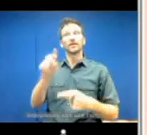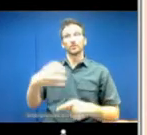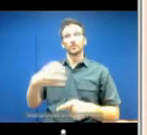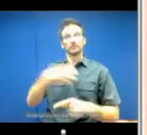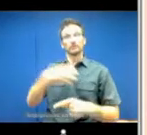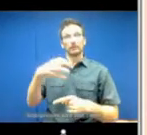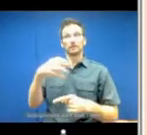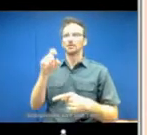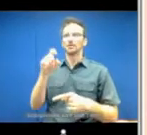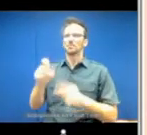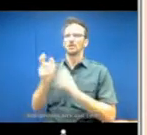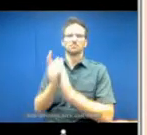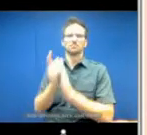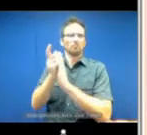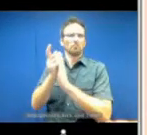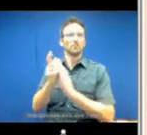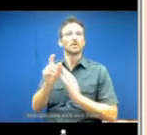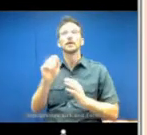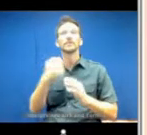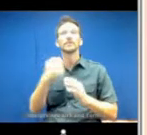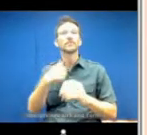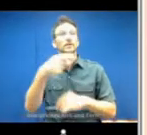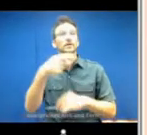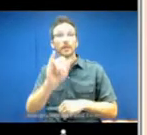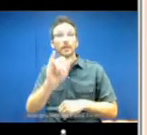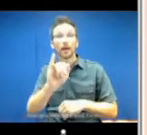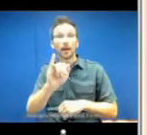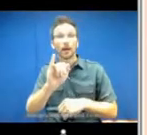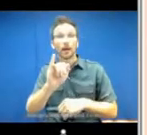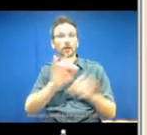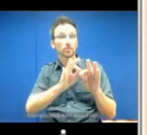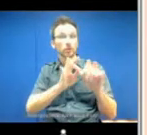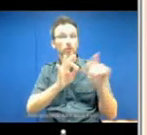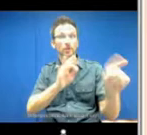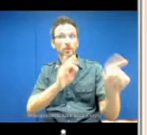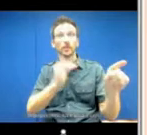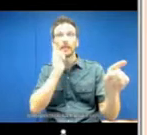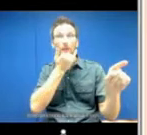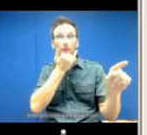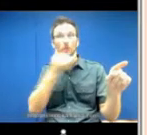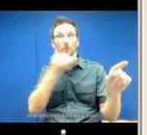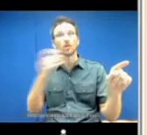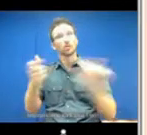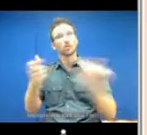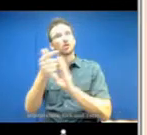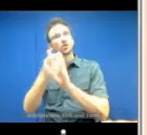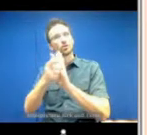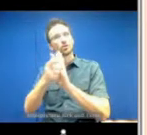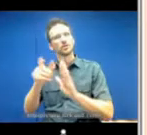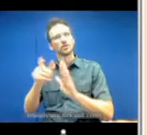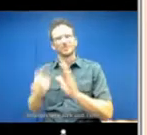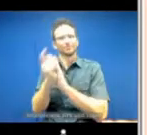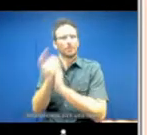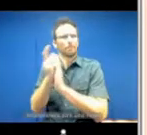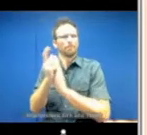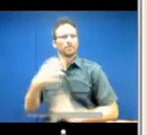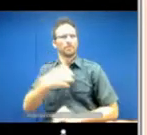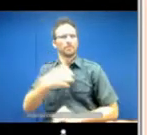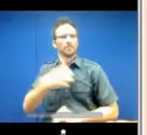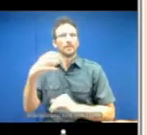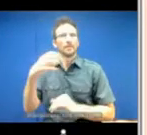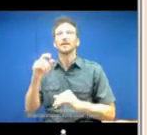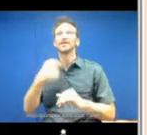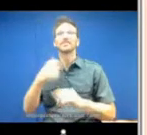is made by the proceedings interpreter, the attorney has to object immediately, or they do not preserve that issue for review, for